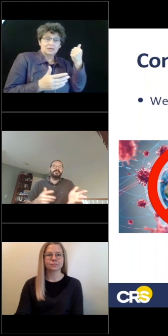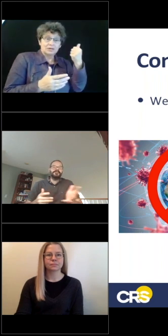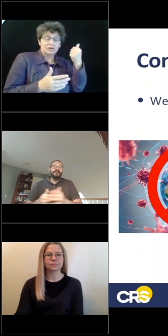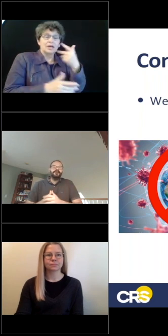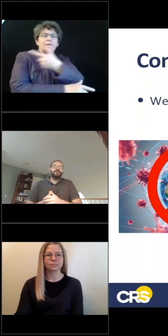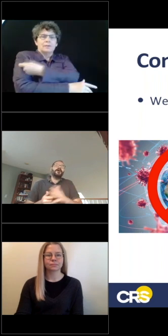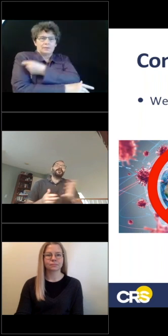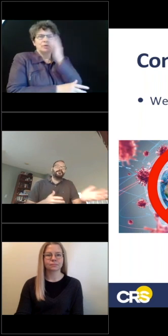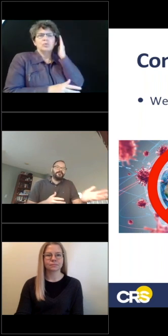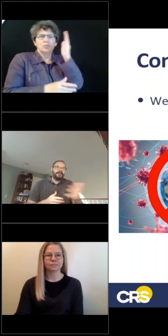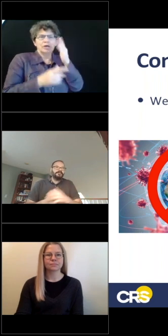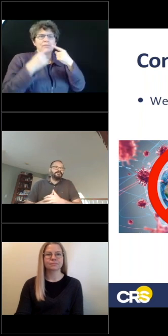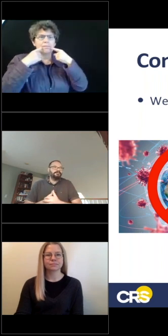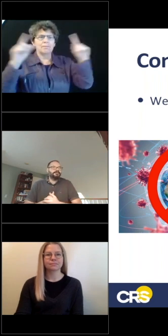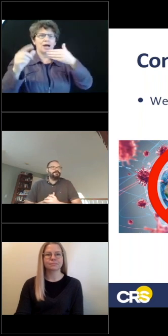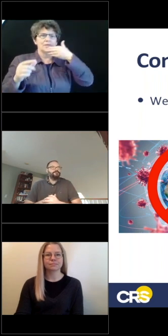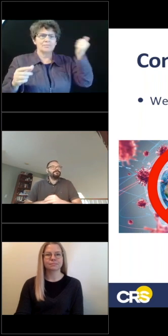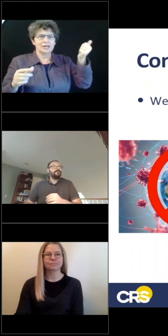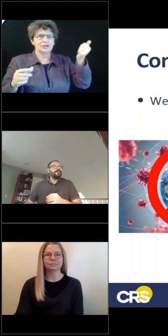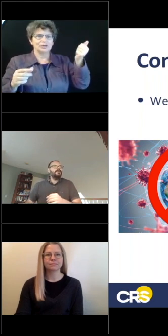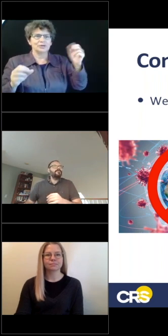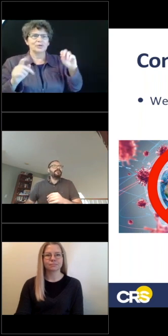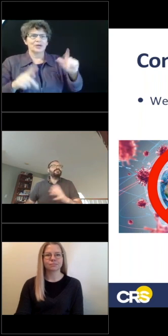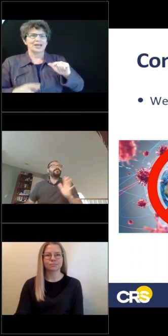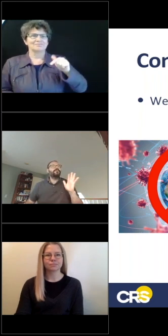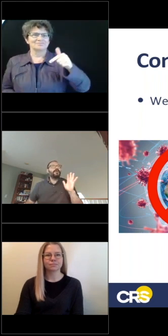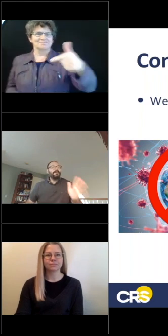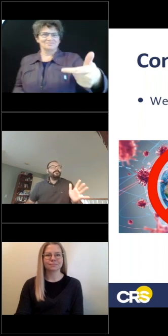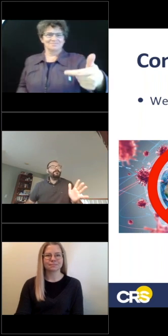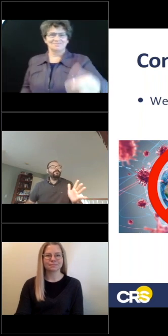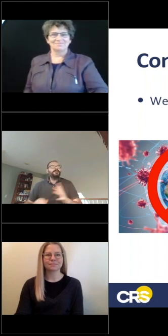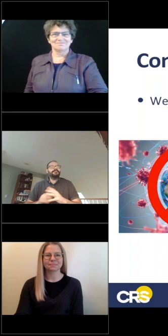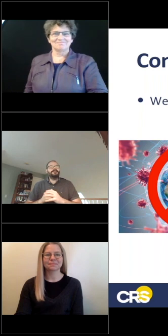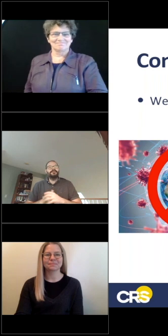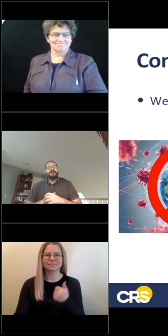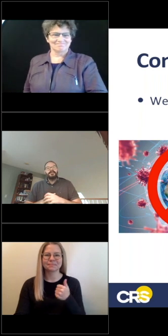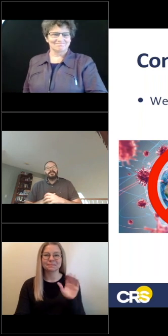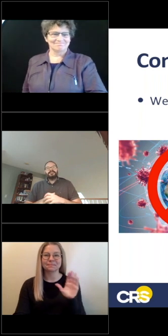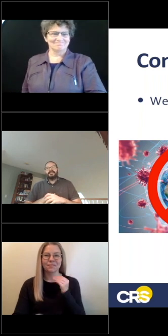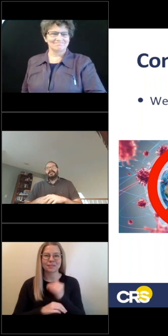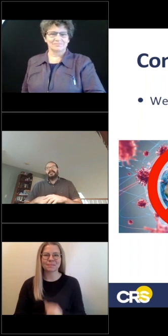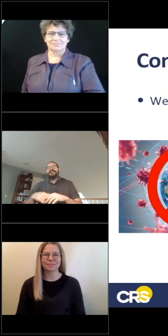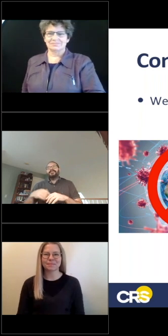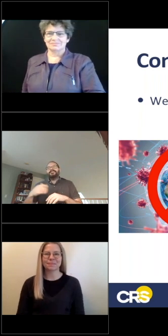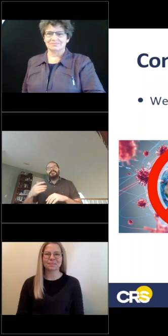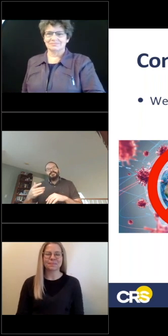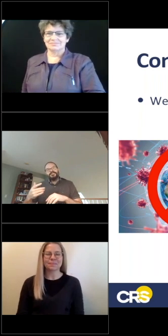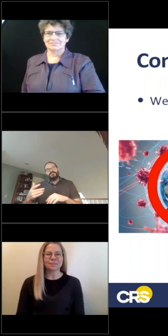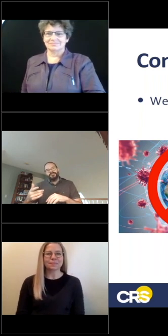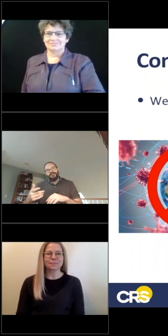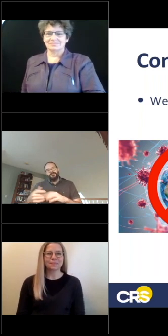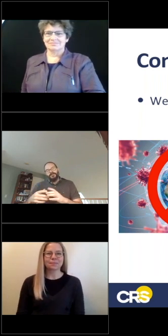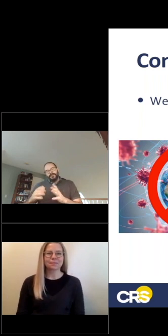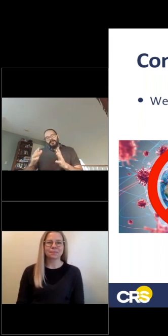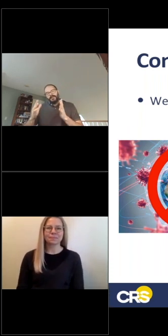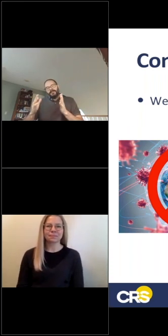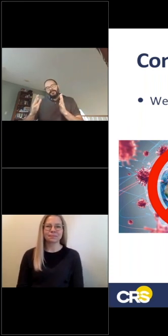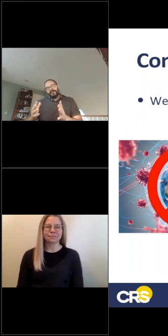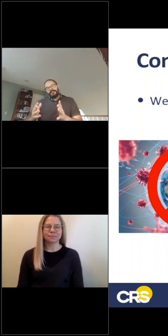known this for other vaccines. Okay, so my main point here is that in addition